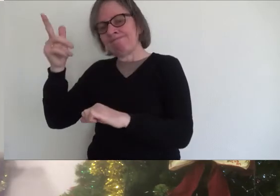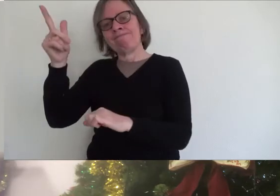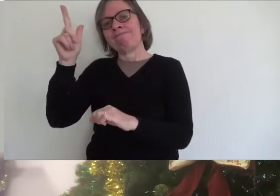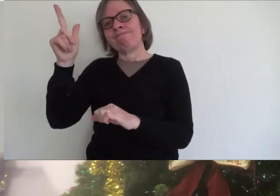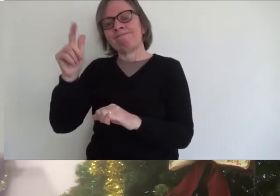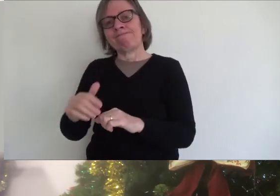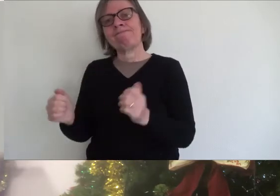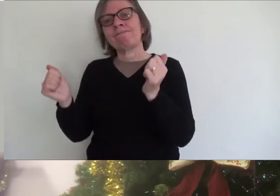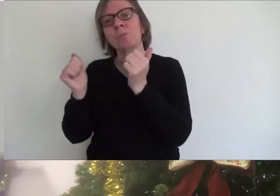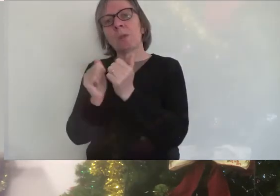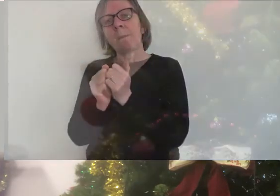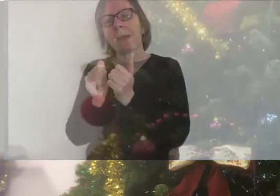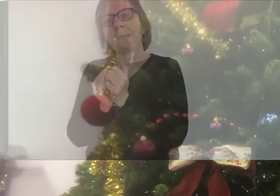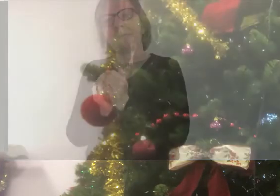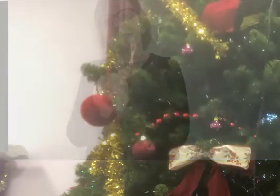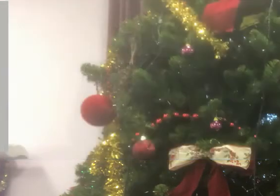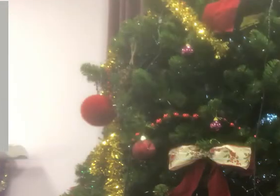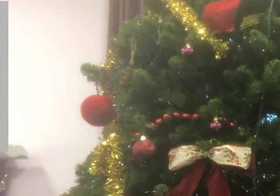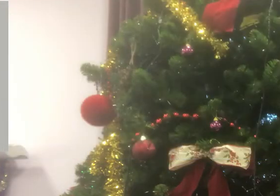Amen.